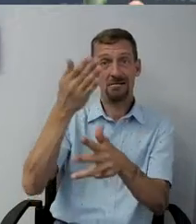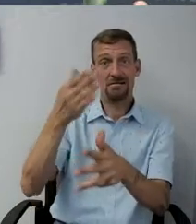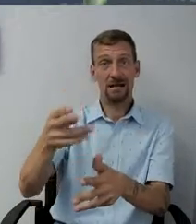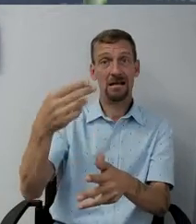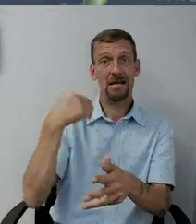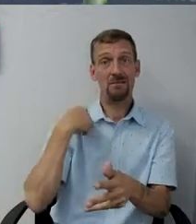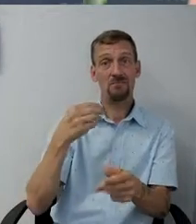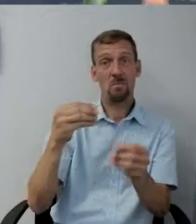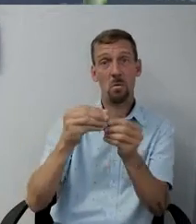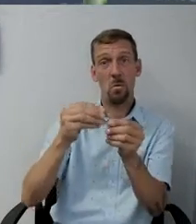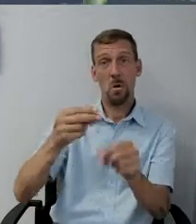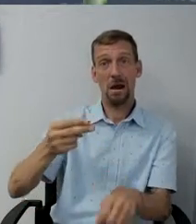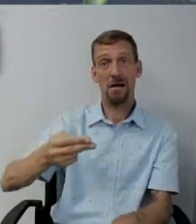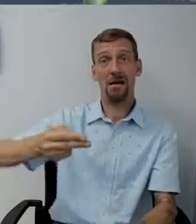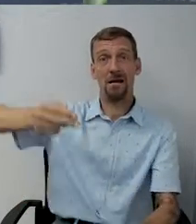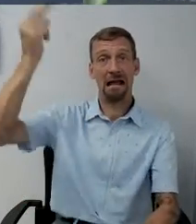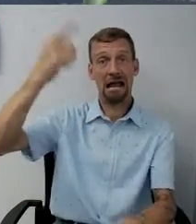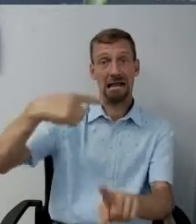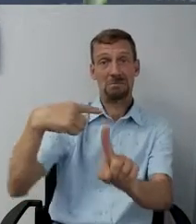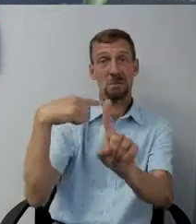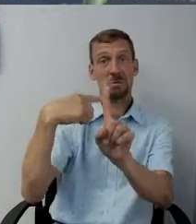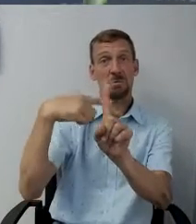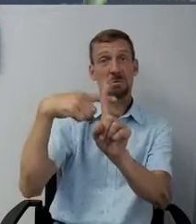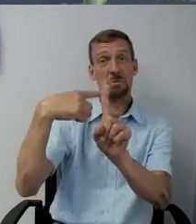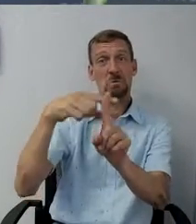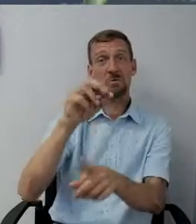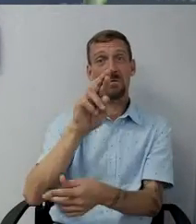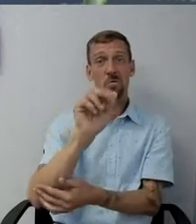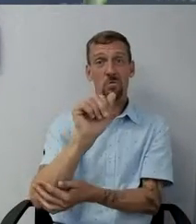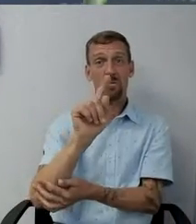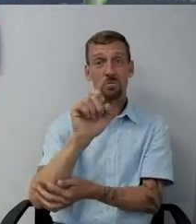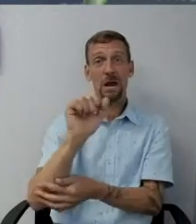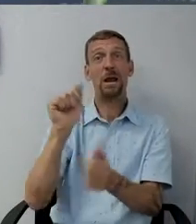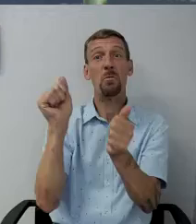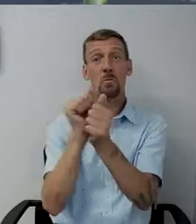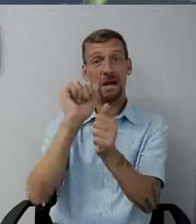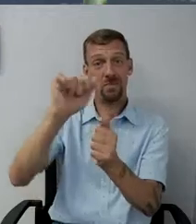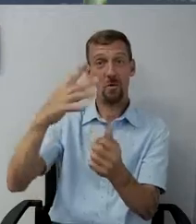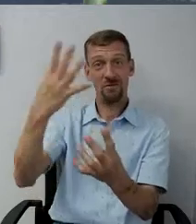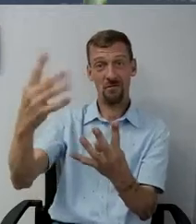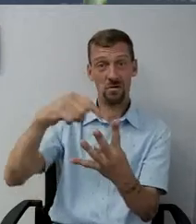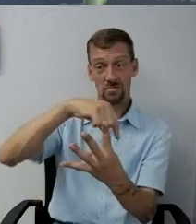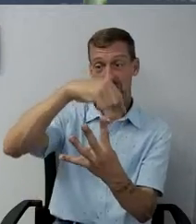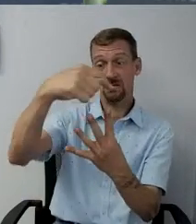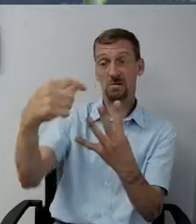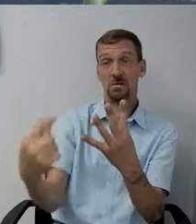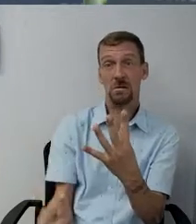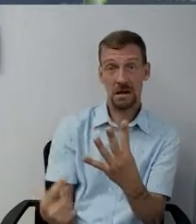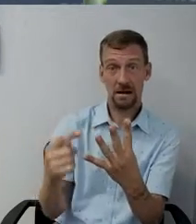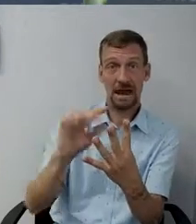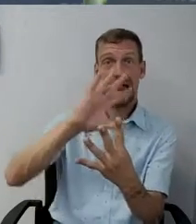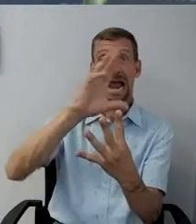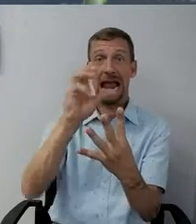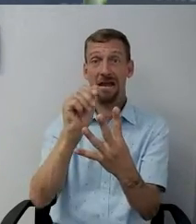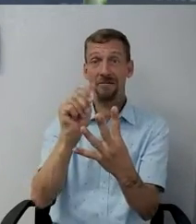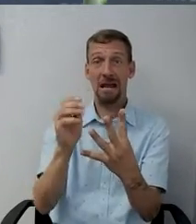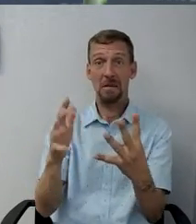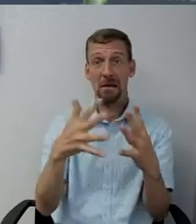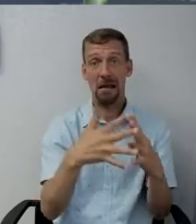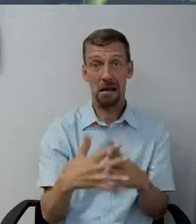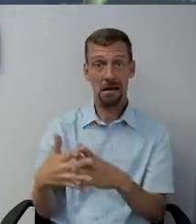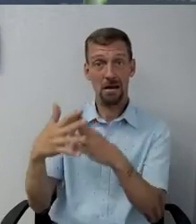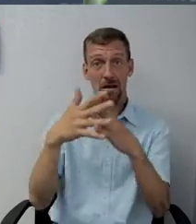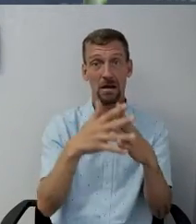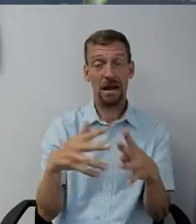disproportionately high positivity rate among those 4 ethnicities. African American, I think,